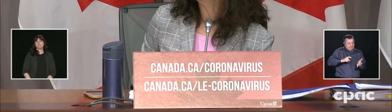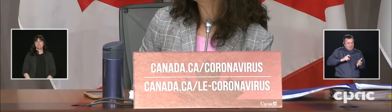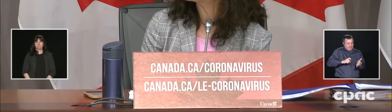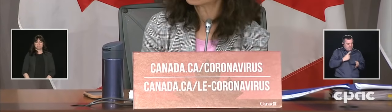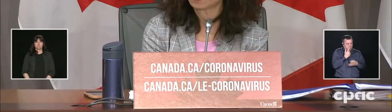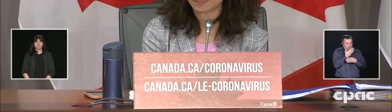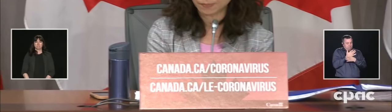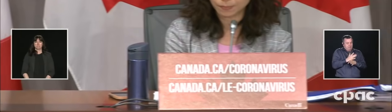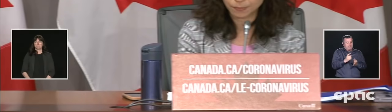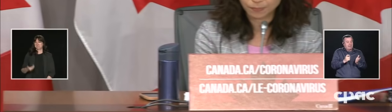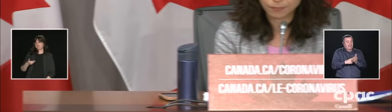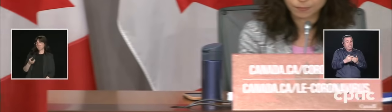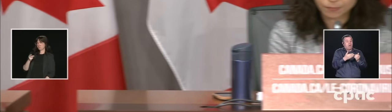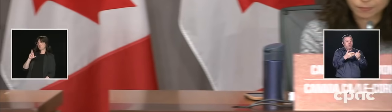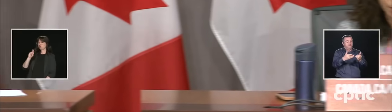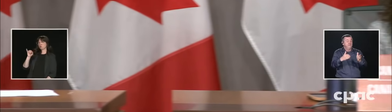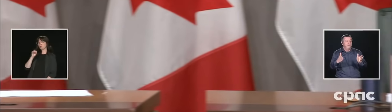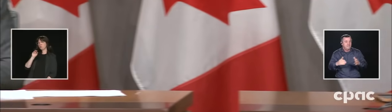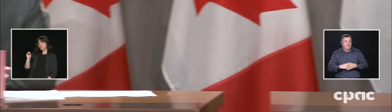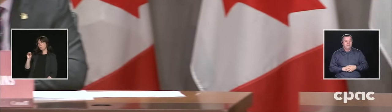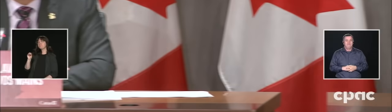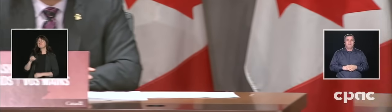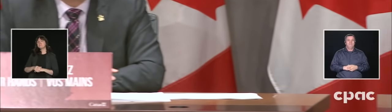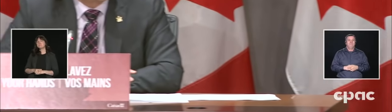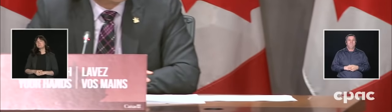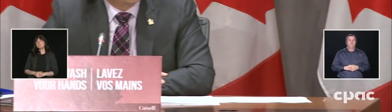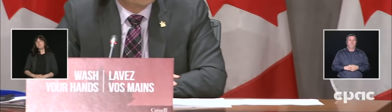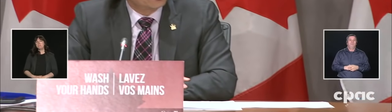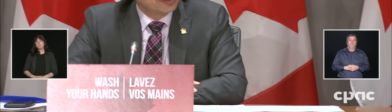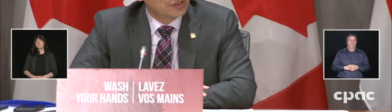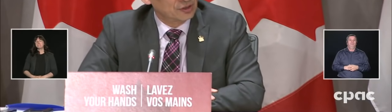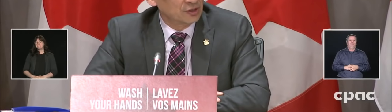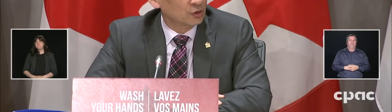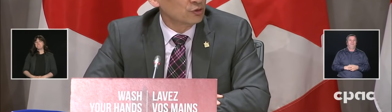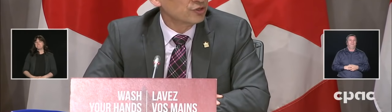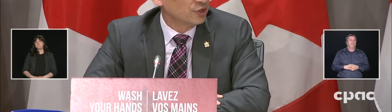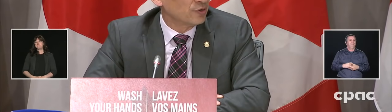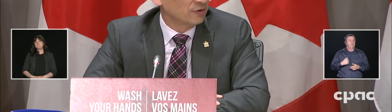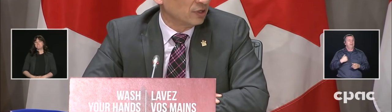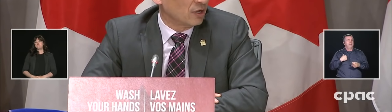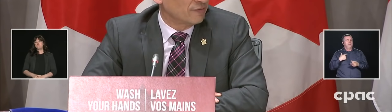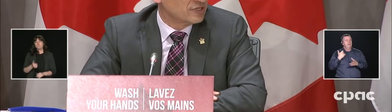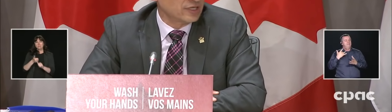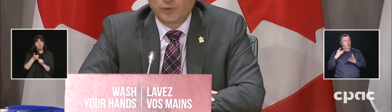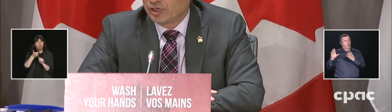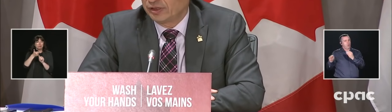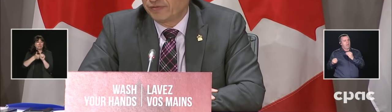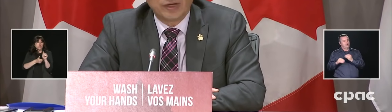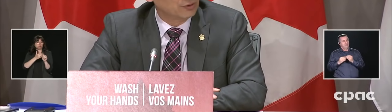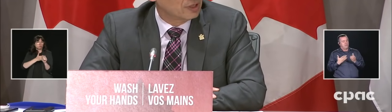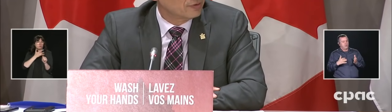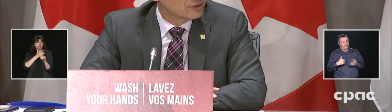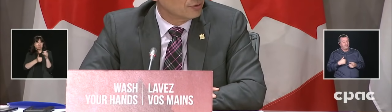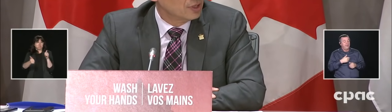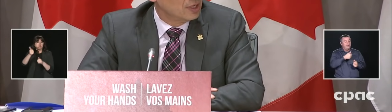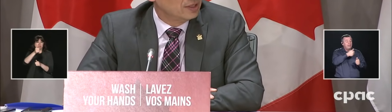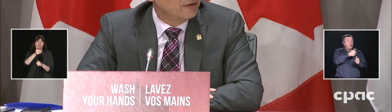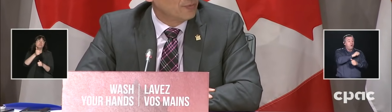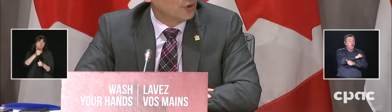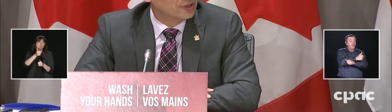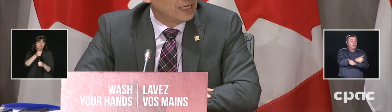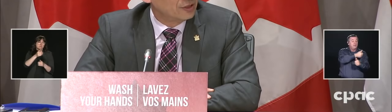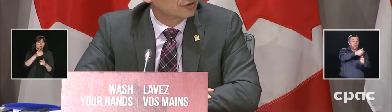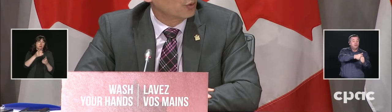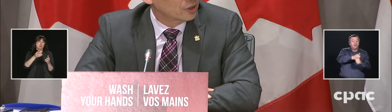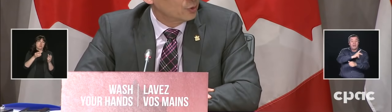to that. Certainly the authorities in each of the provinces and territories they're closer to the ground than obviously we are at the federal level. So they